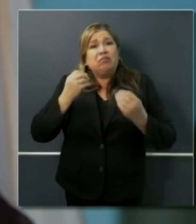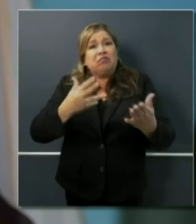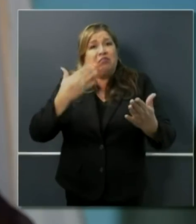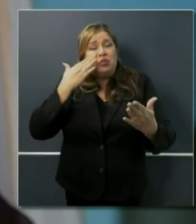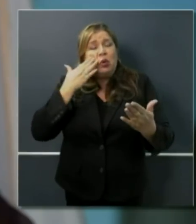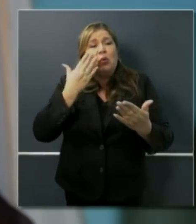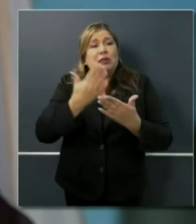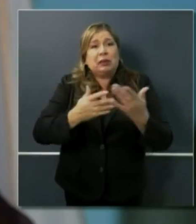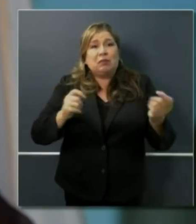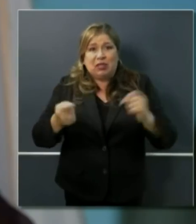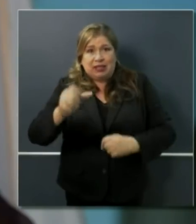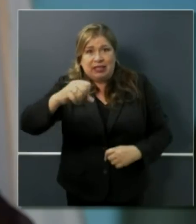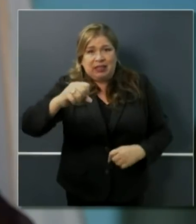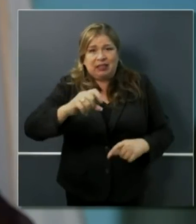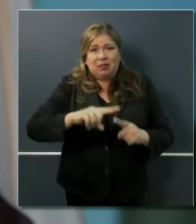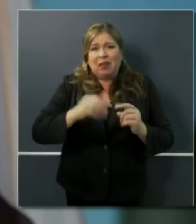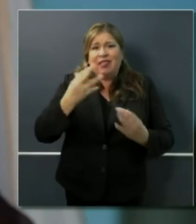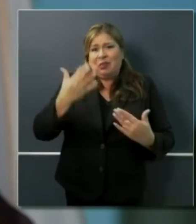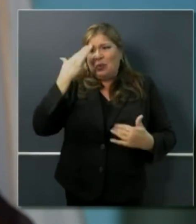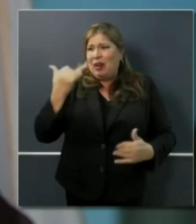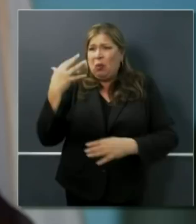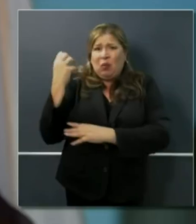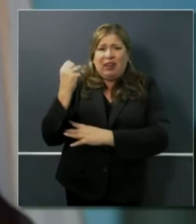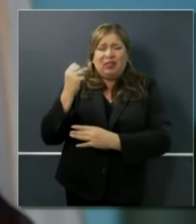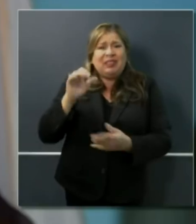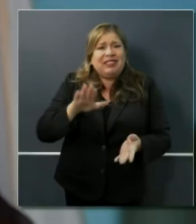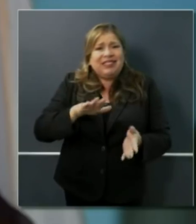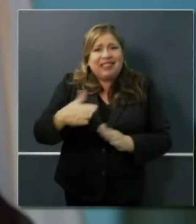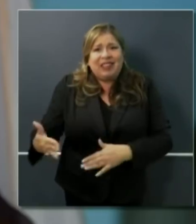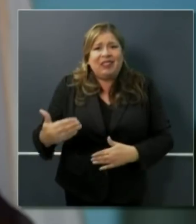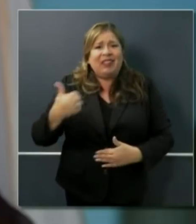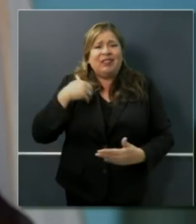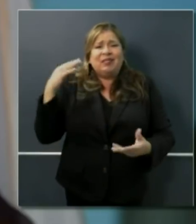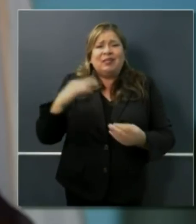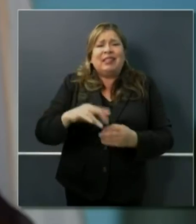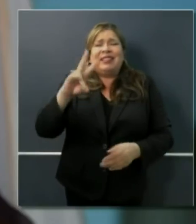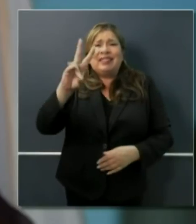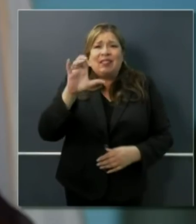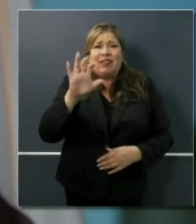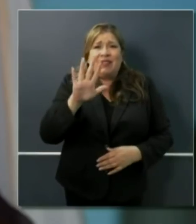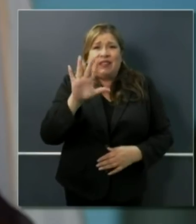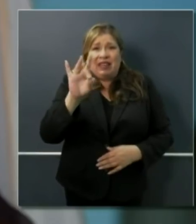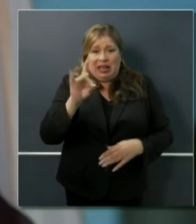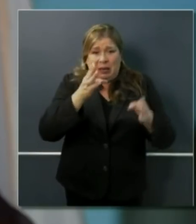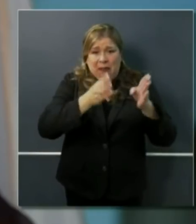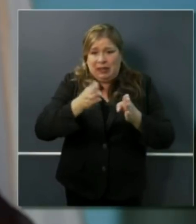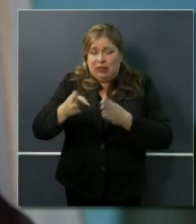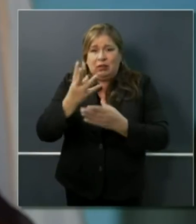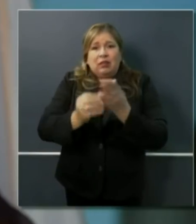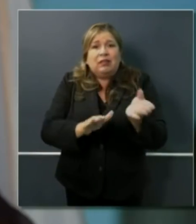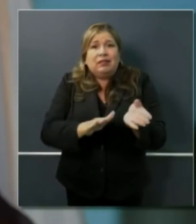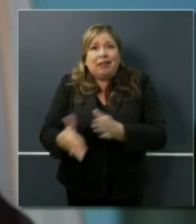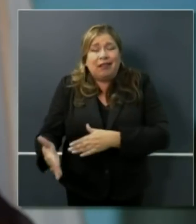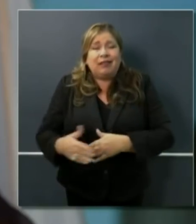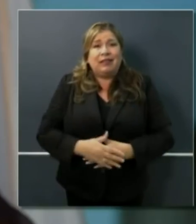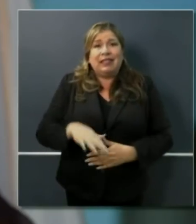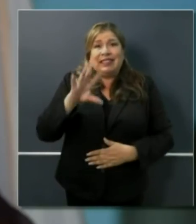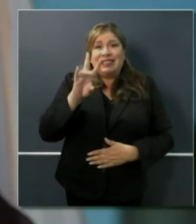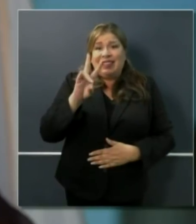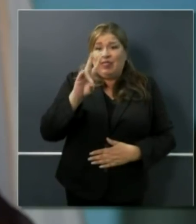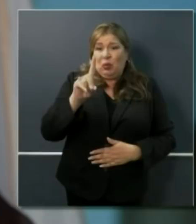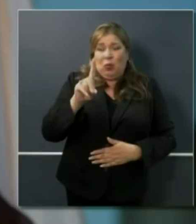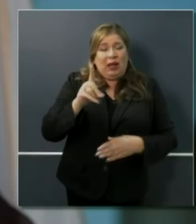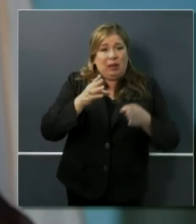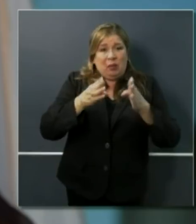reporting. 758 individual stories, families, and lives torn apart. 71 individuals that lost their